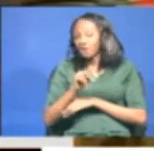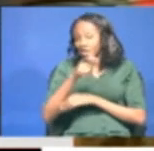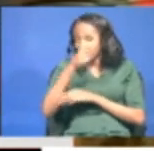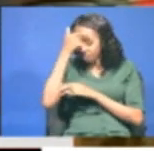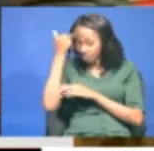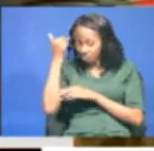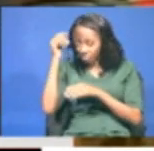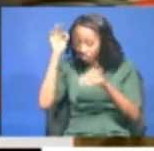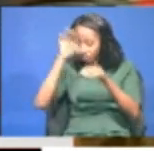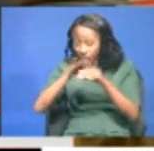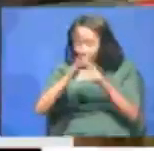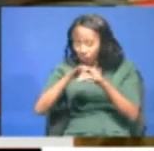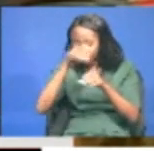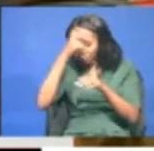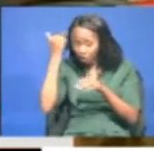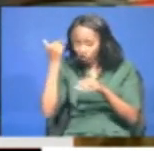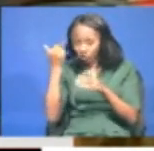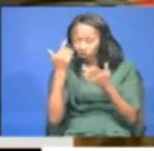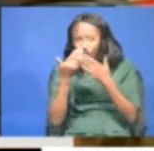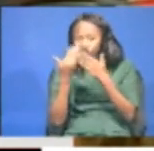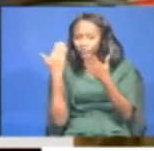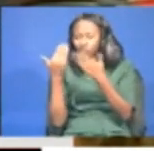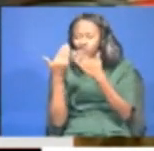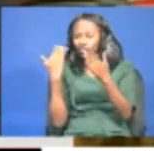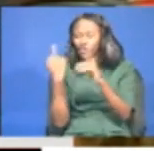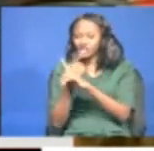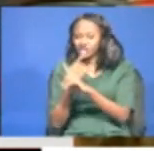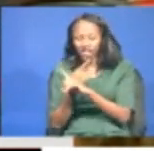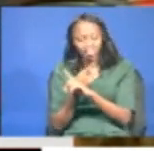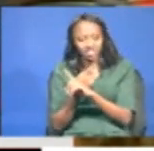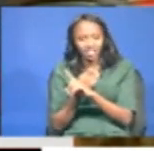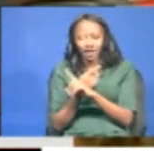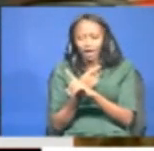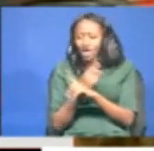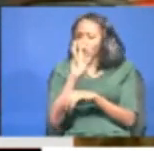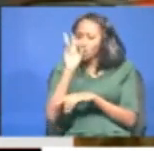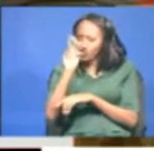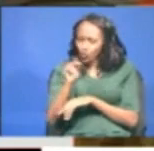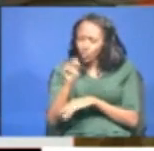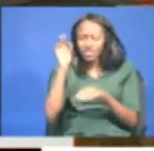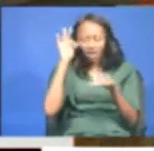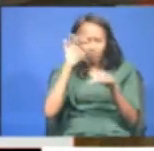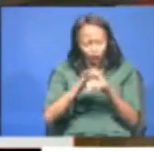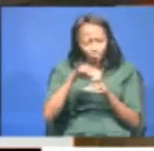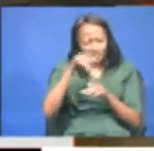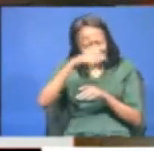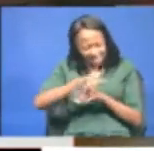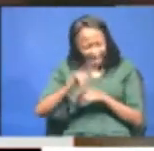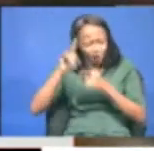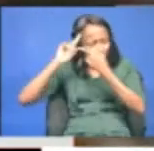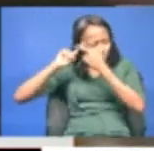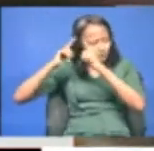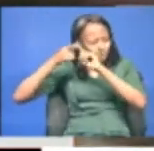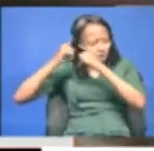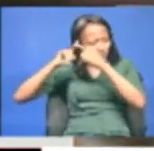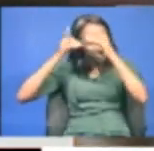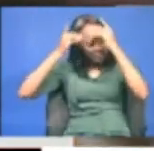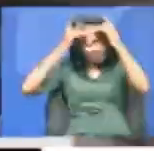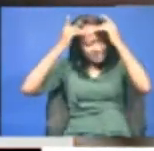10-10 fraud. No. They voted for you, they made a conscious decision that you have a